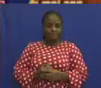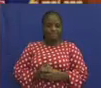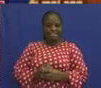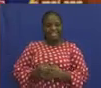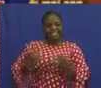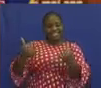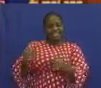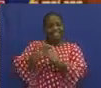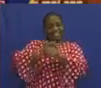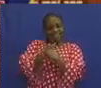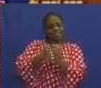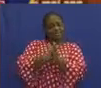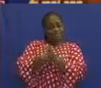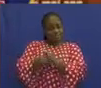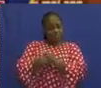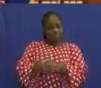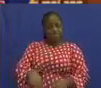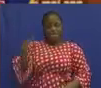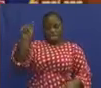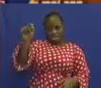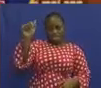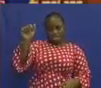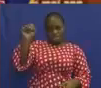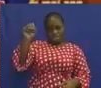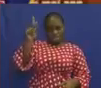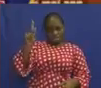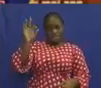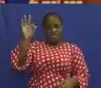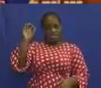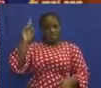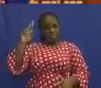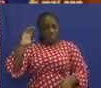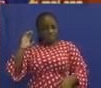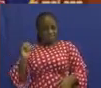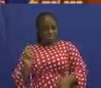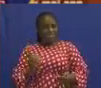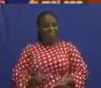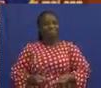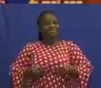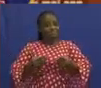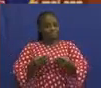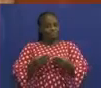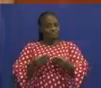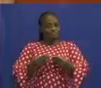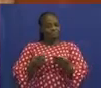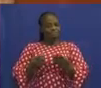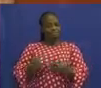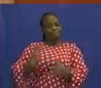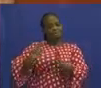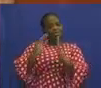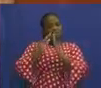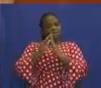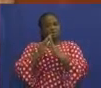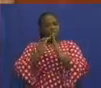The COVID-19 task force, which I chair, has recommended that a second look be taken